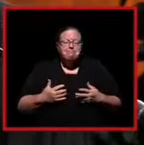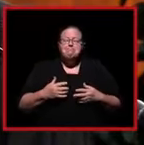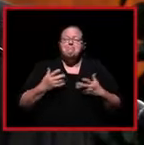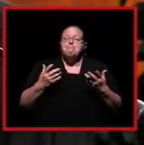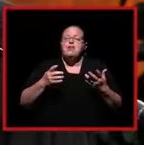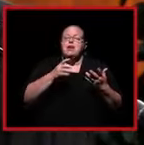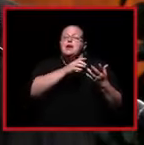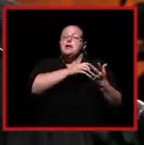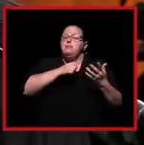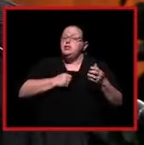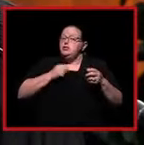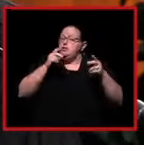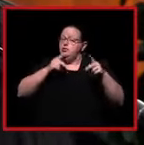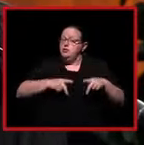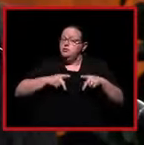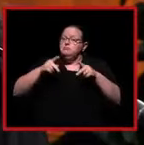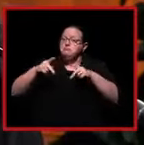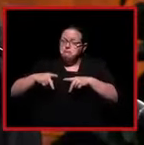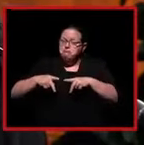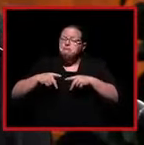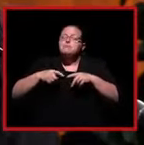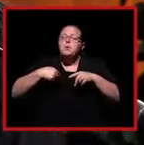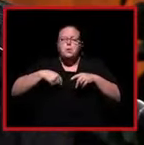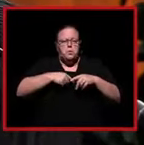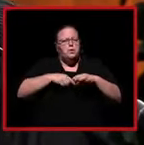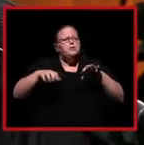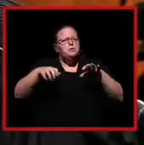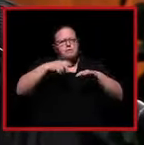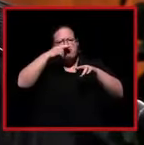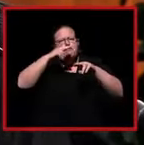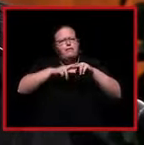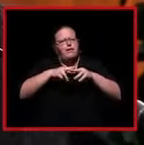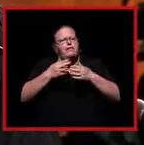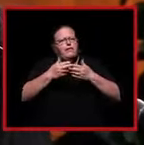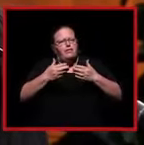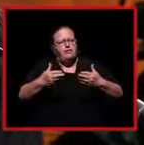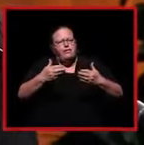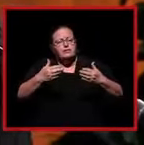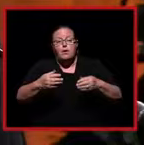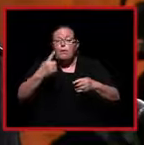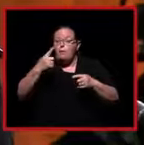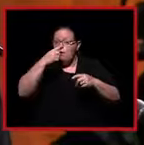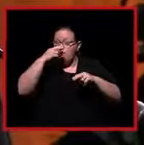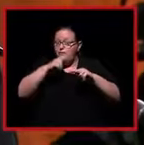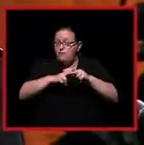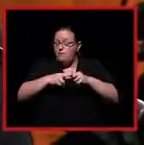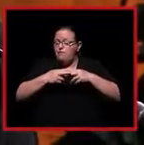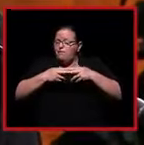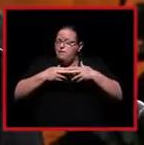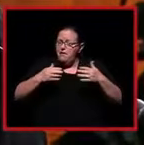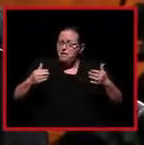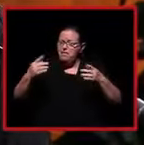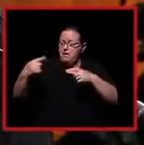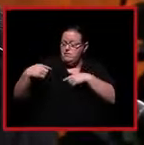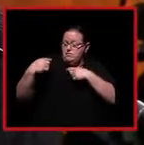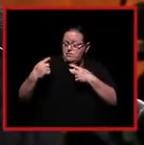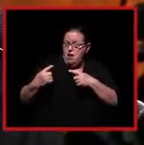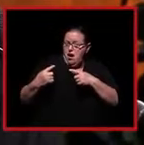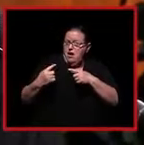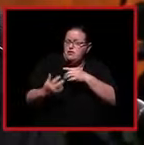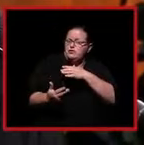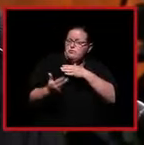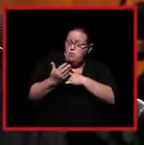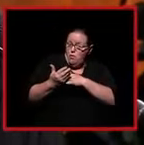Commissioners get to do a lot of fun things. And one fun thing I got to do this